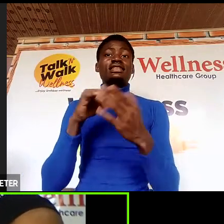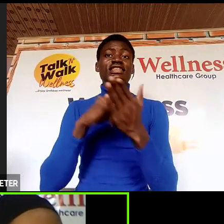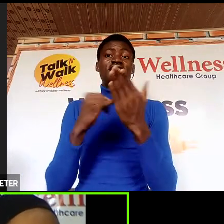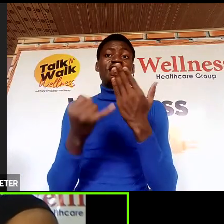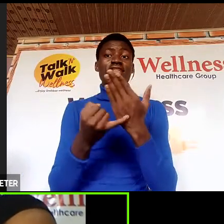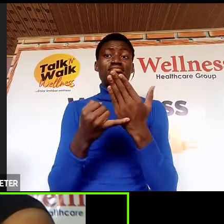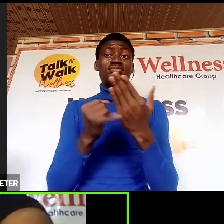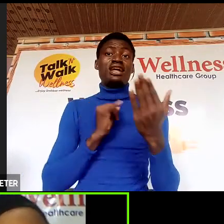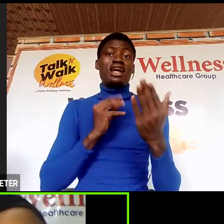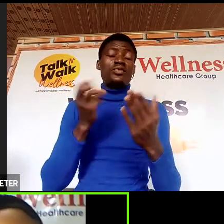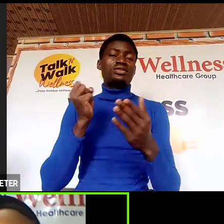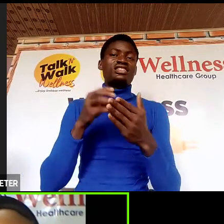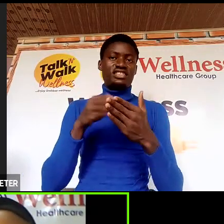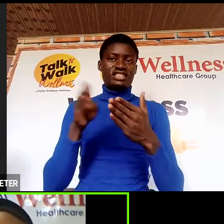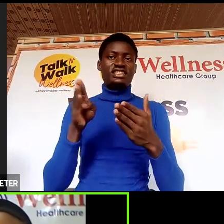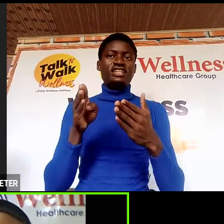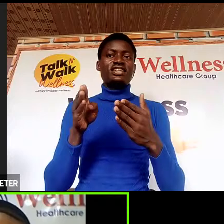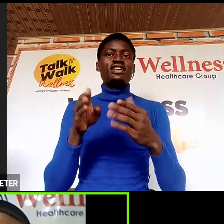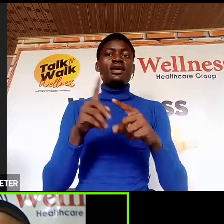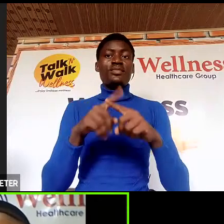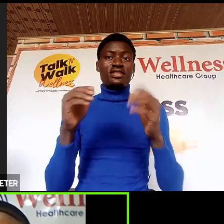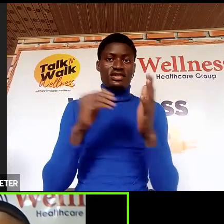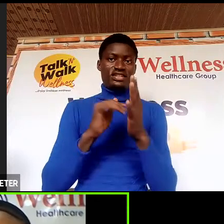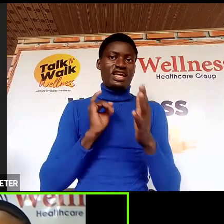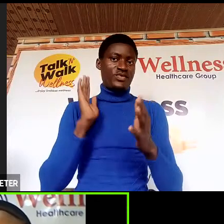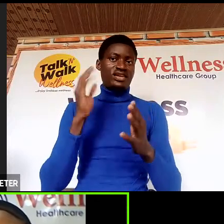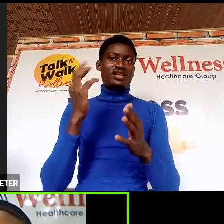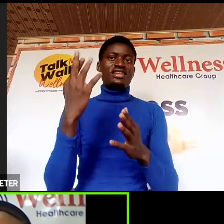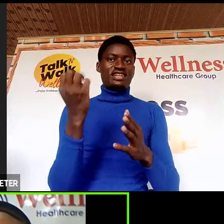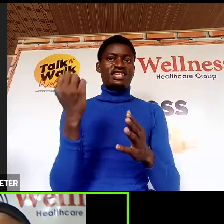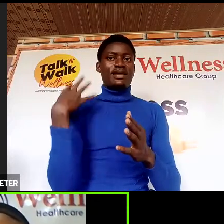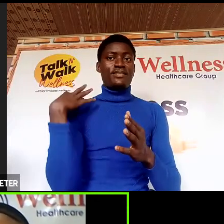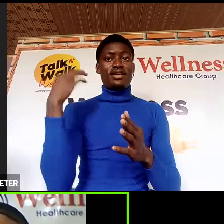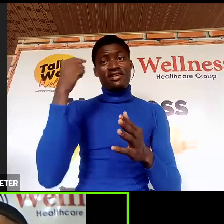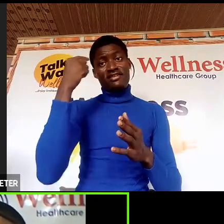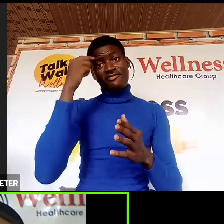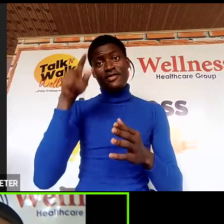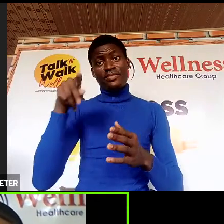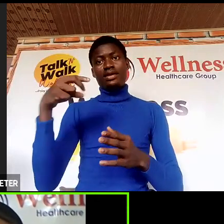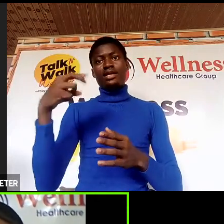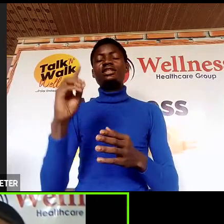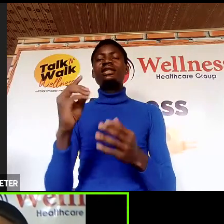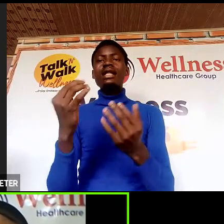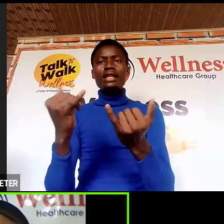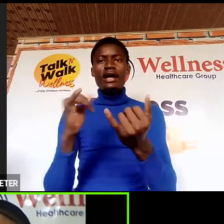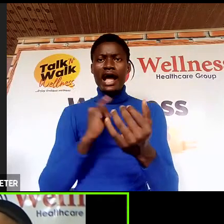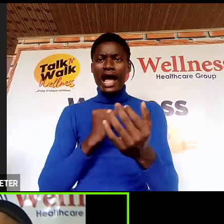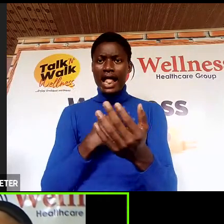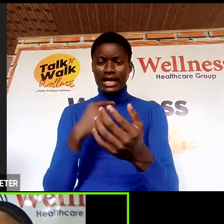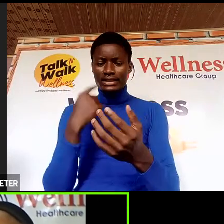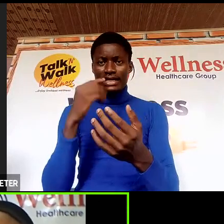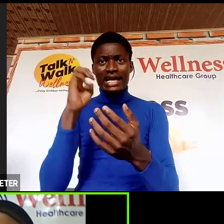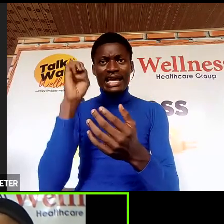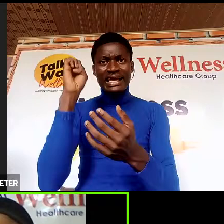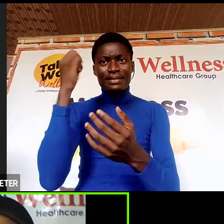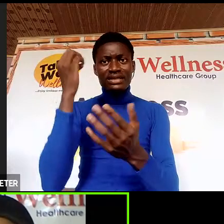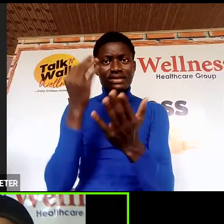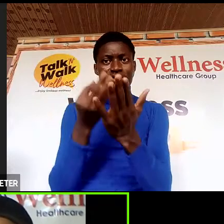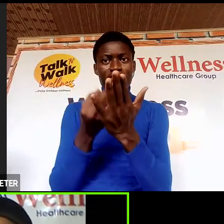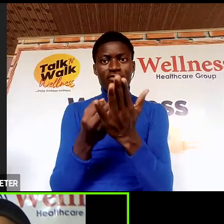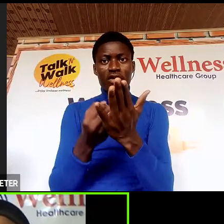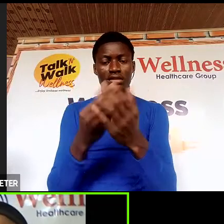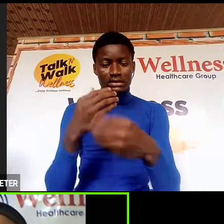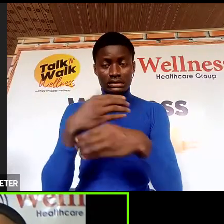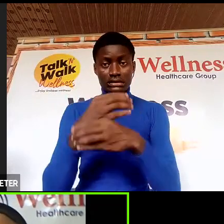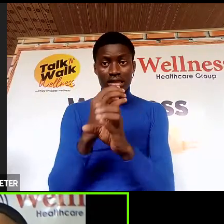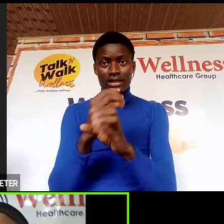that emergency fund is actually created when you have the discipline of not spending all. And you kept reiterating the